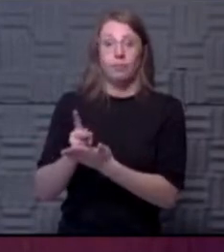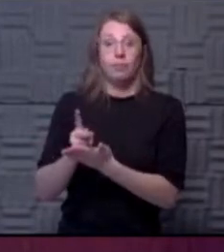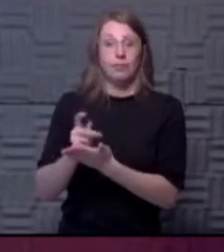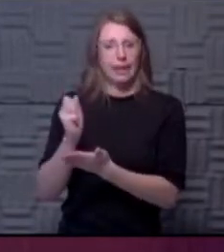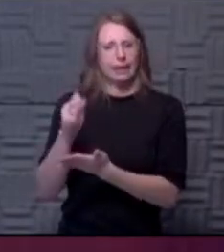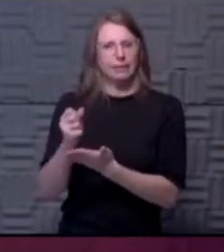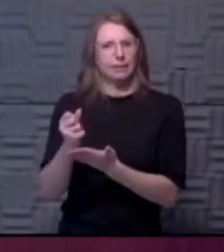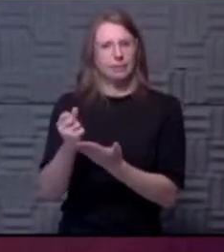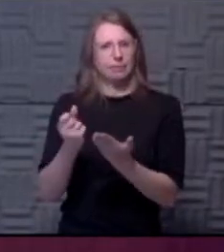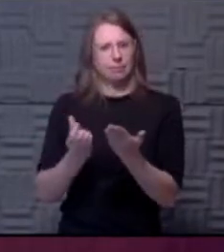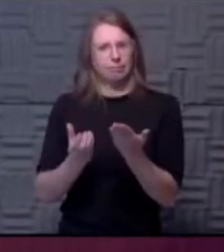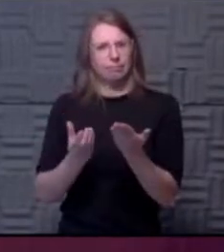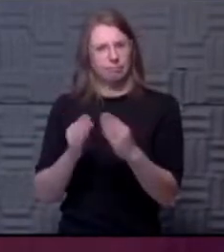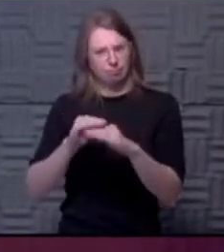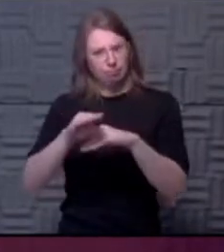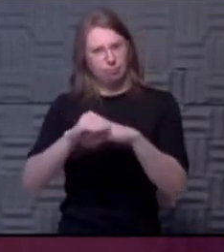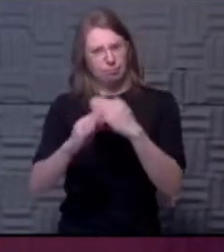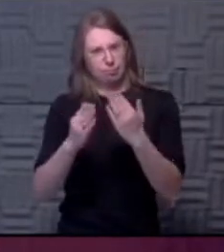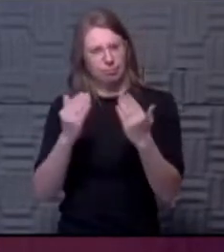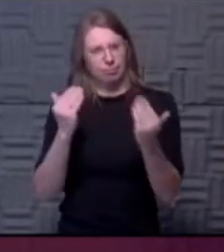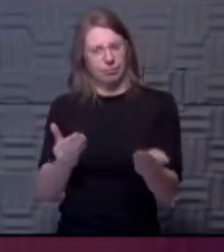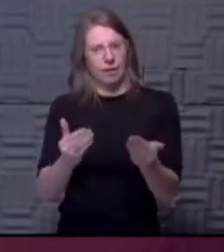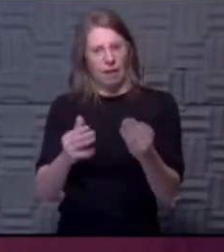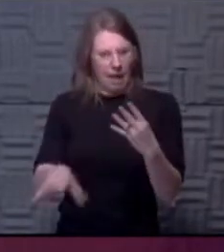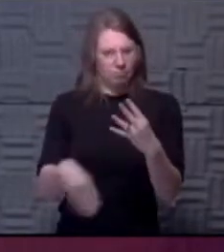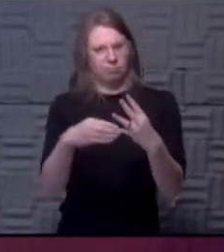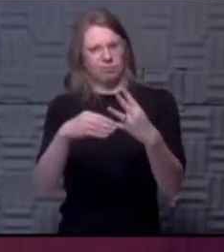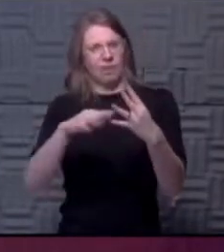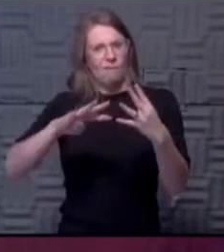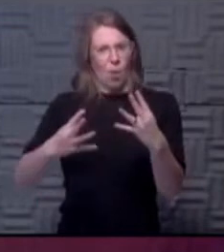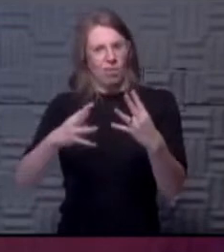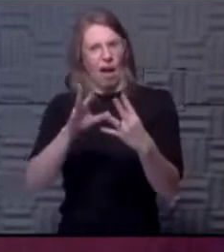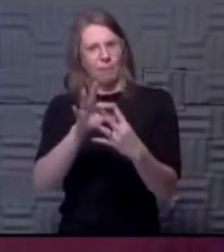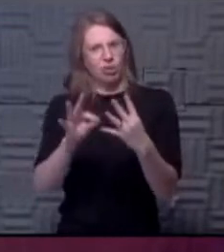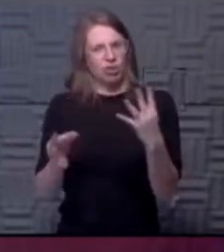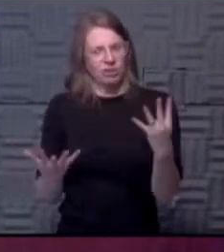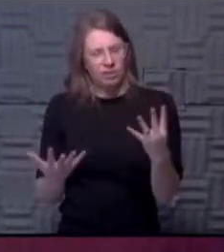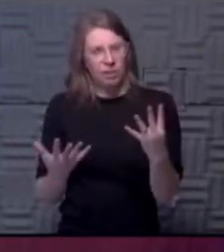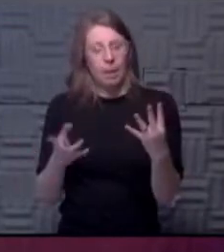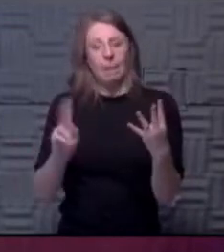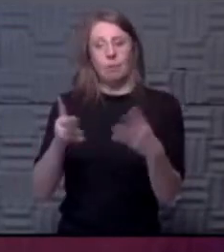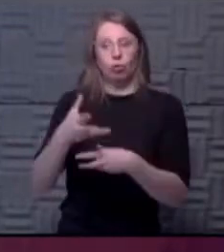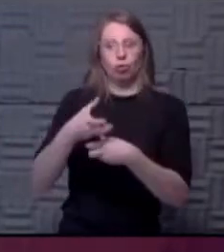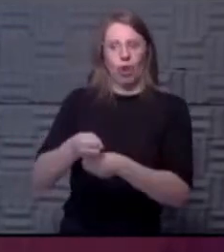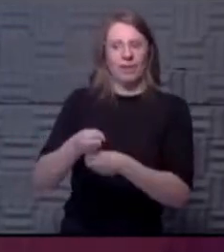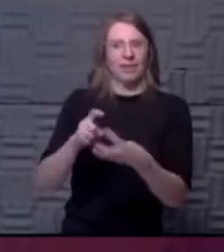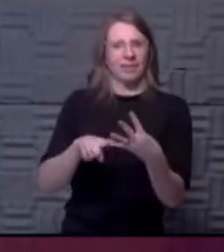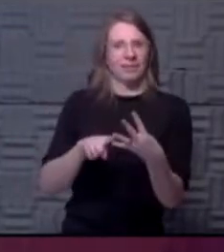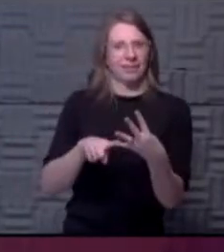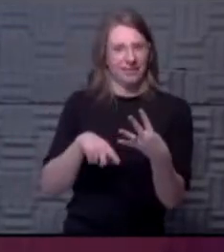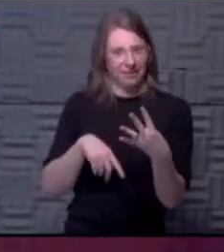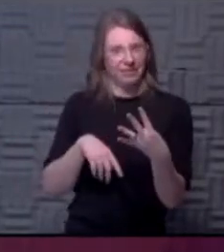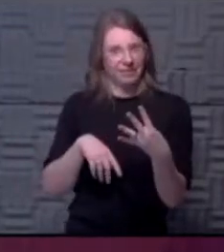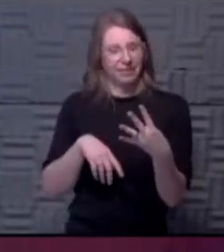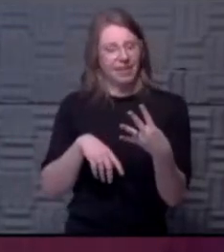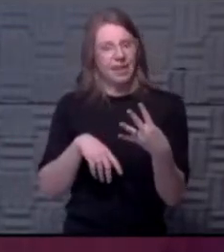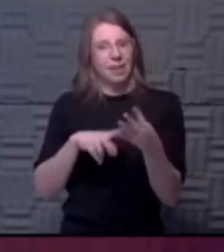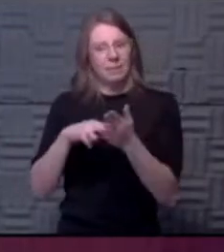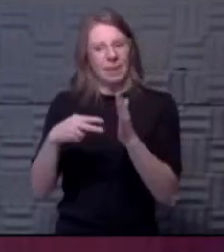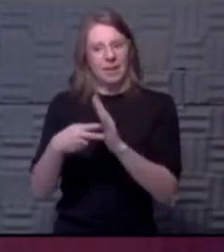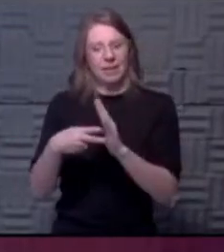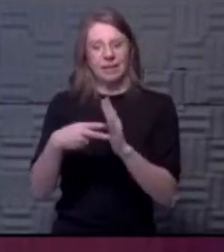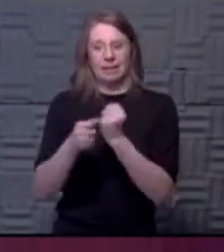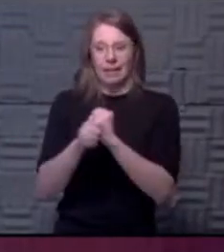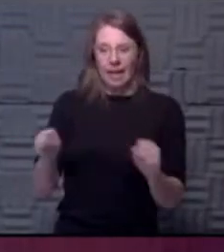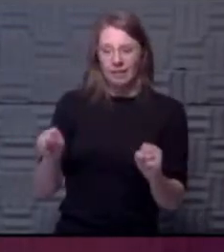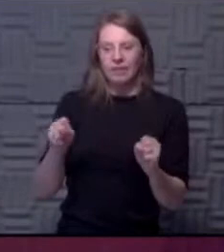be yes. We should put it in like every other vaccine option we have, and people should trust that that means that the safety and